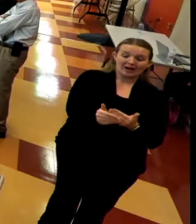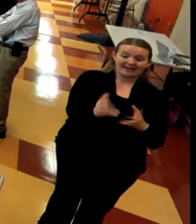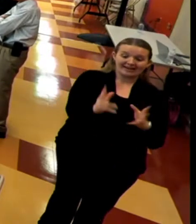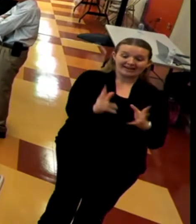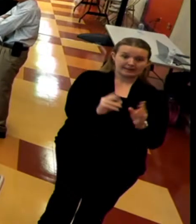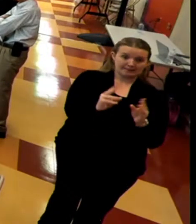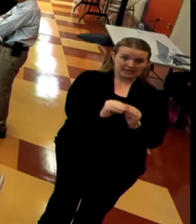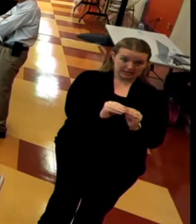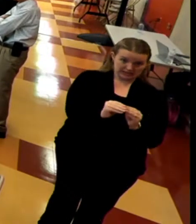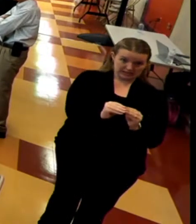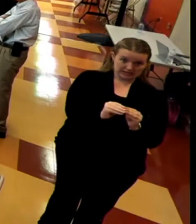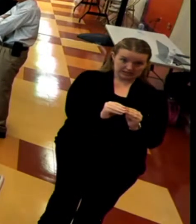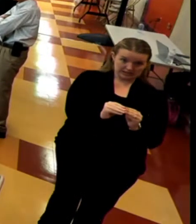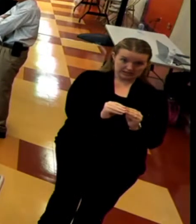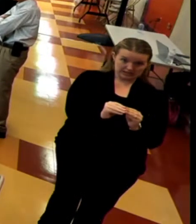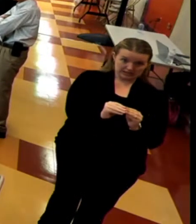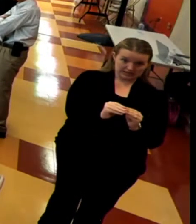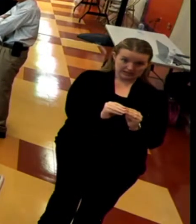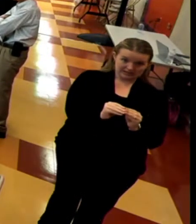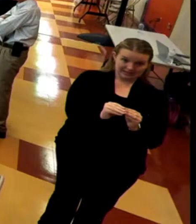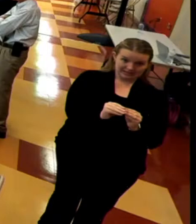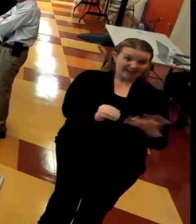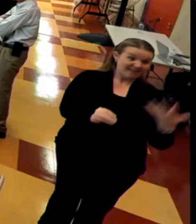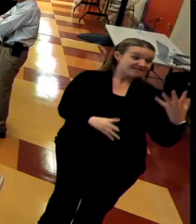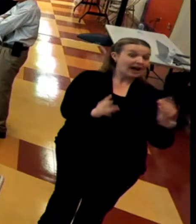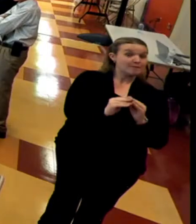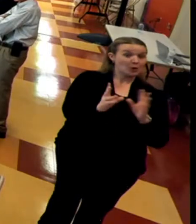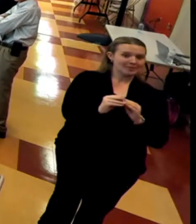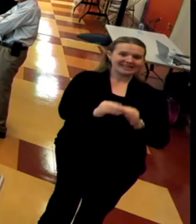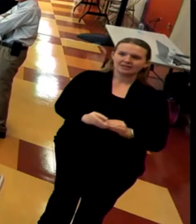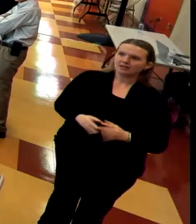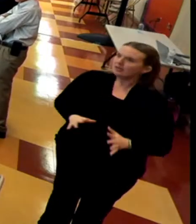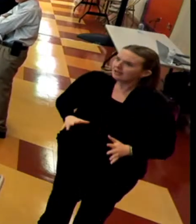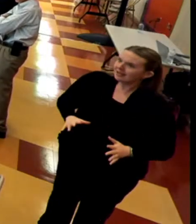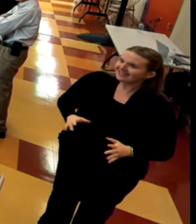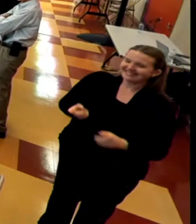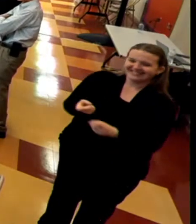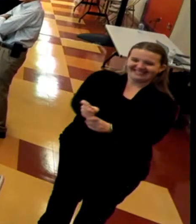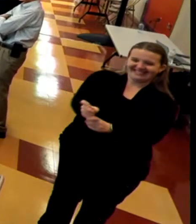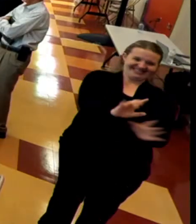meeting is, we have 5 more meetings. No, I'm kidding.